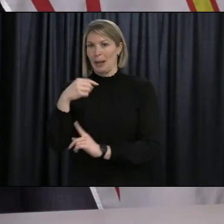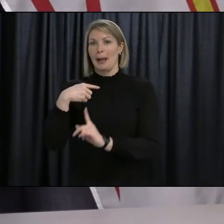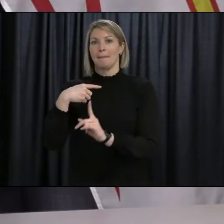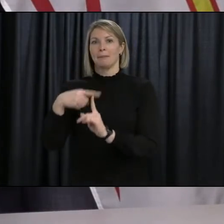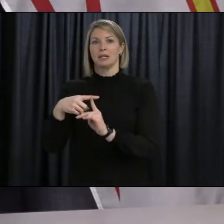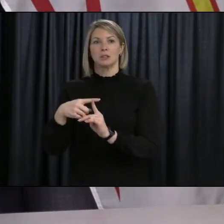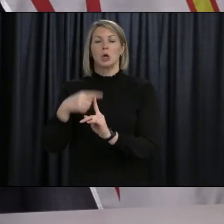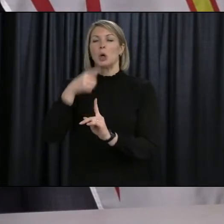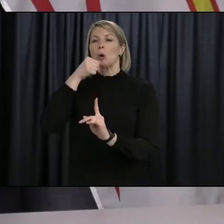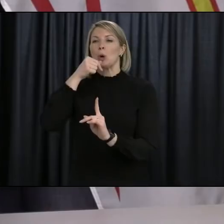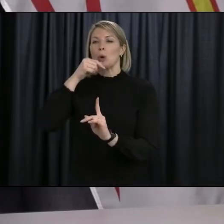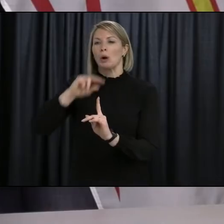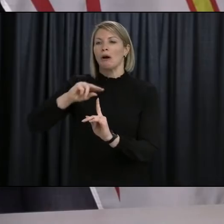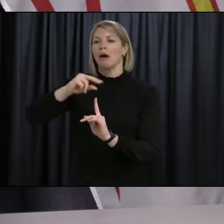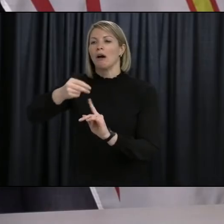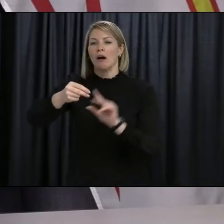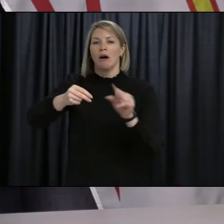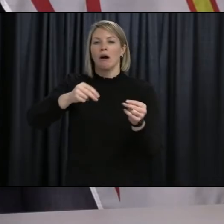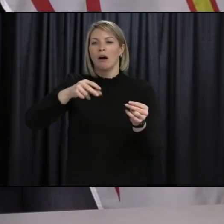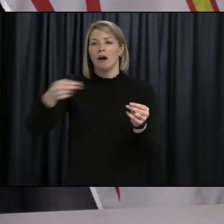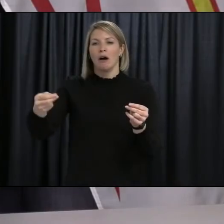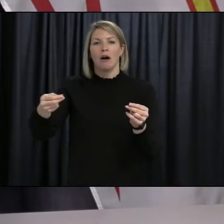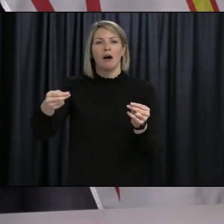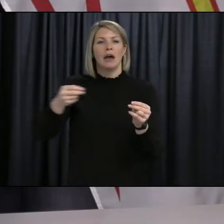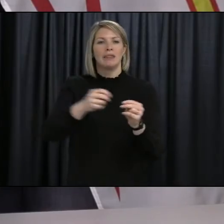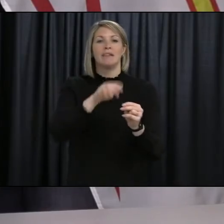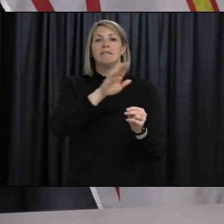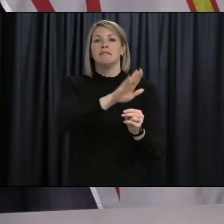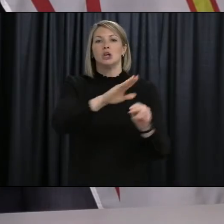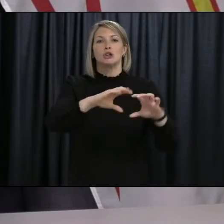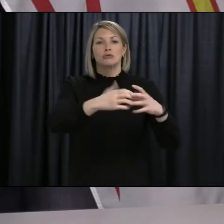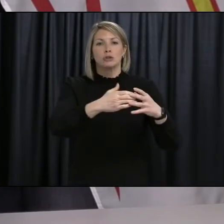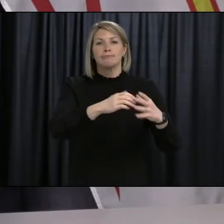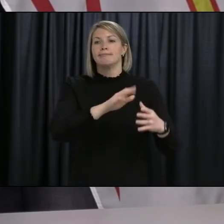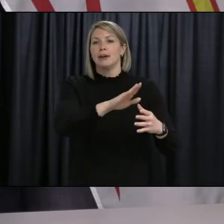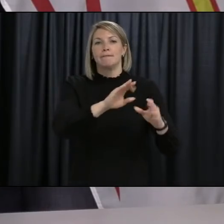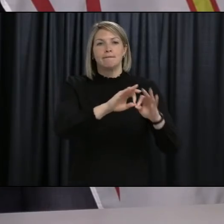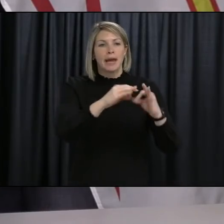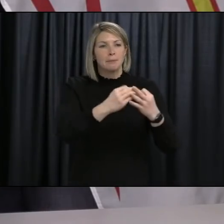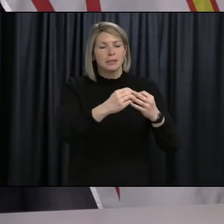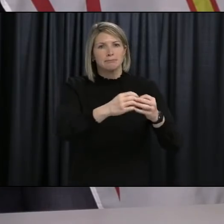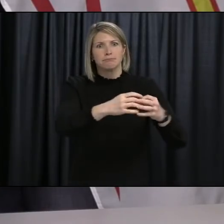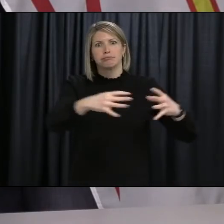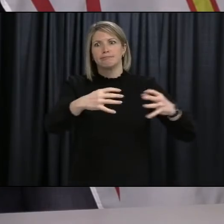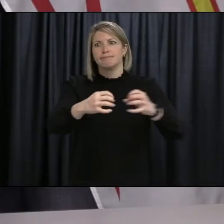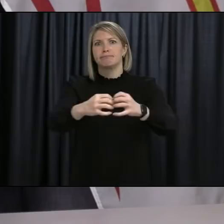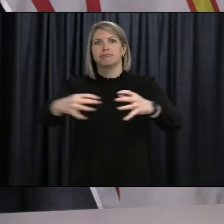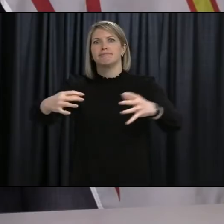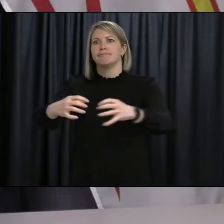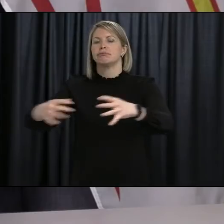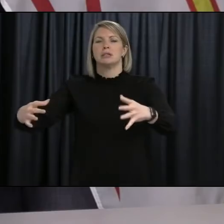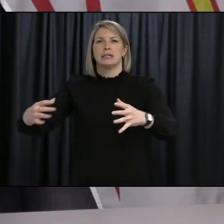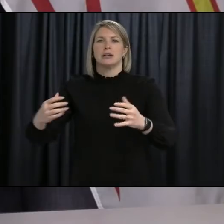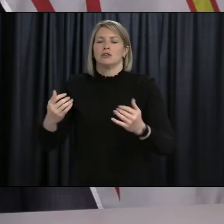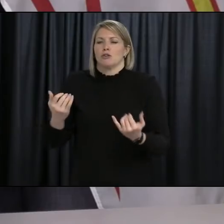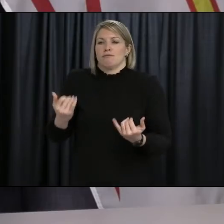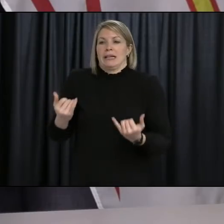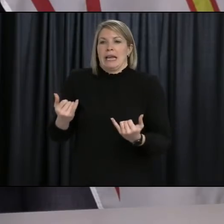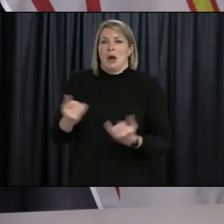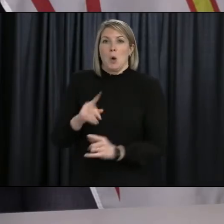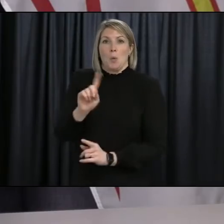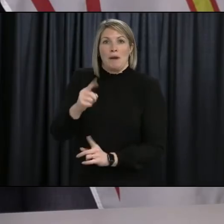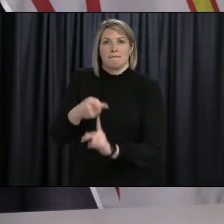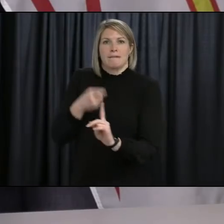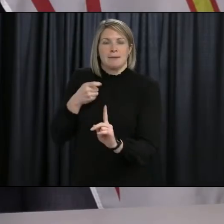at this time, our focus is really on the contact tracing and finding as many cases as we can. Once we